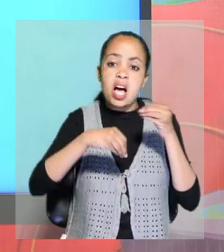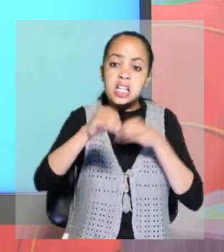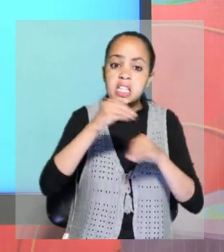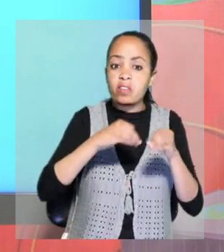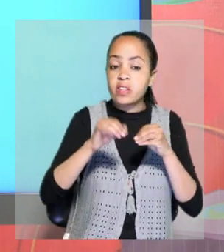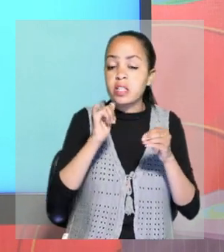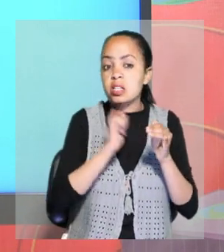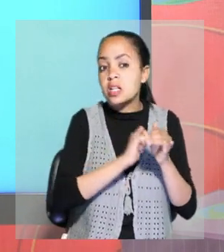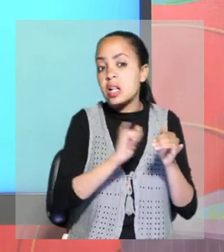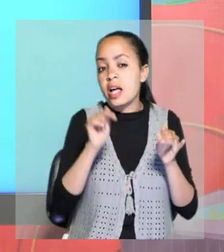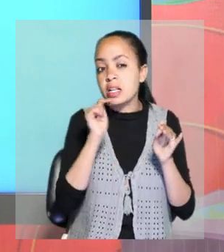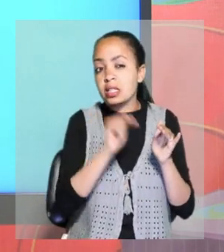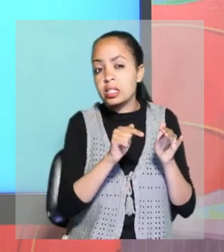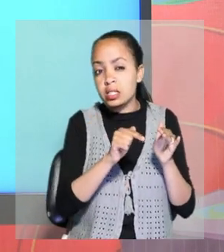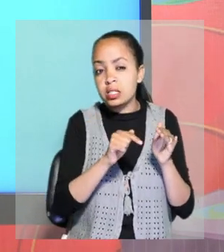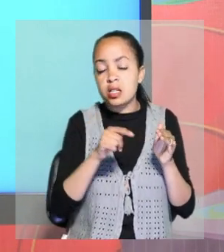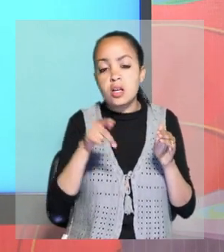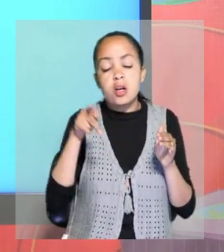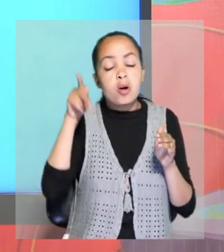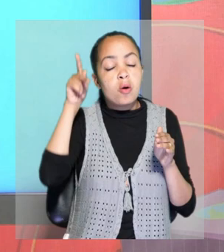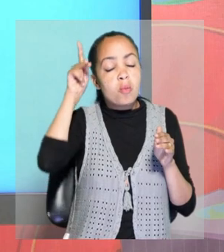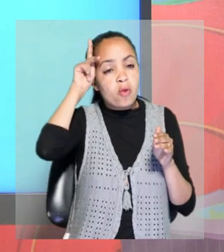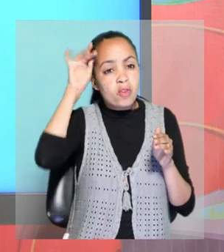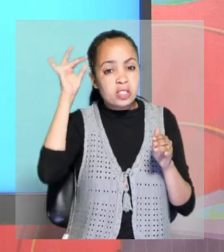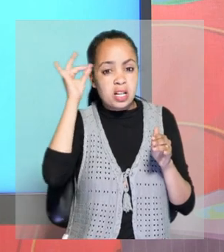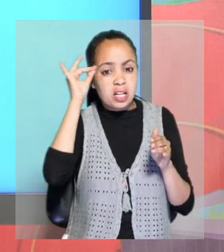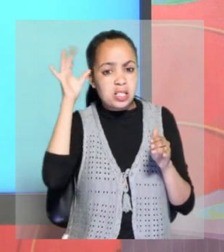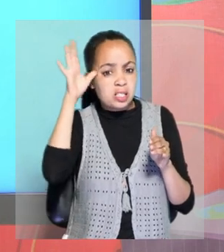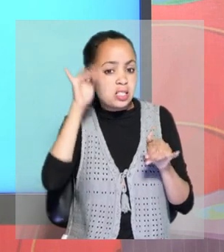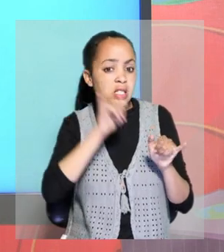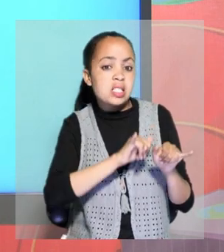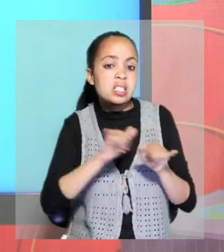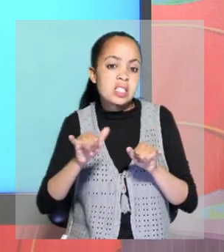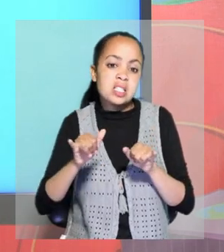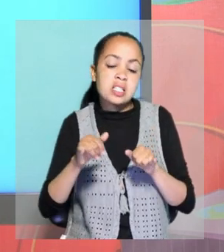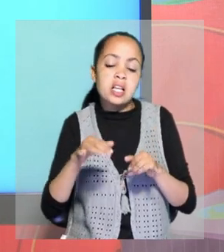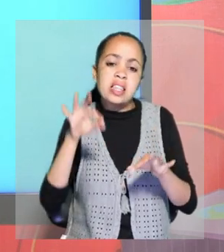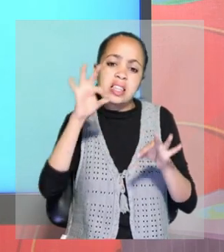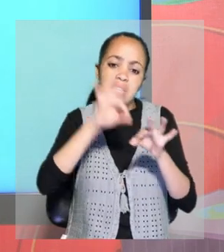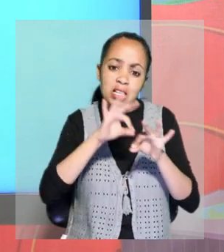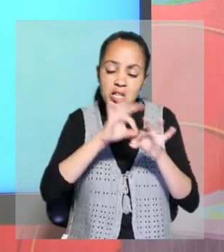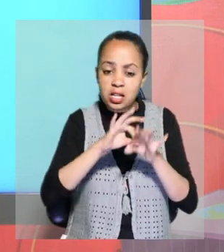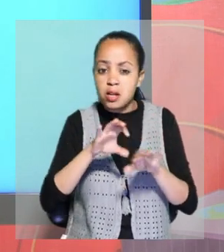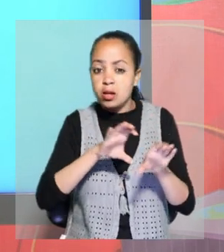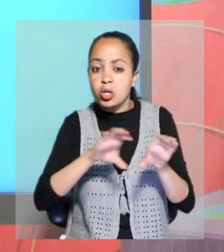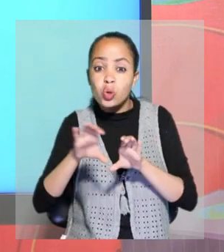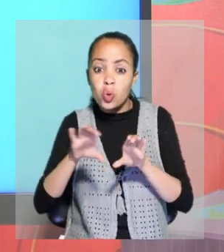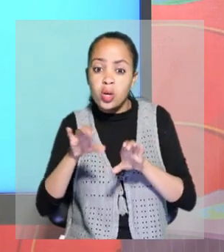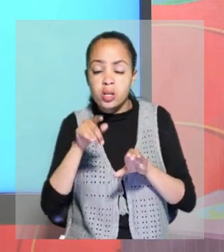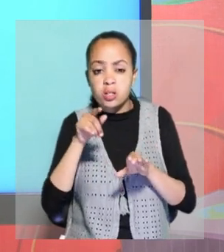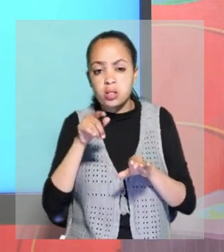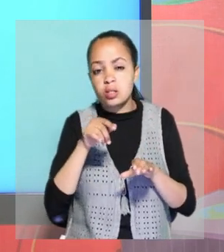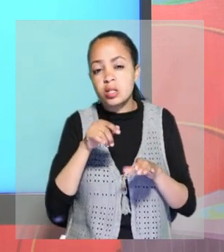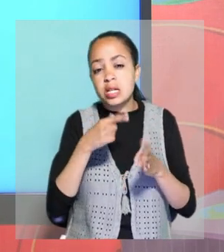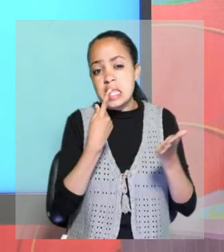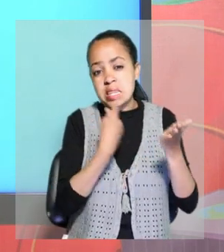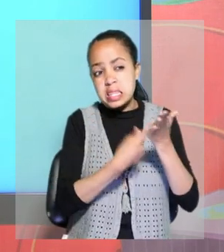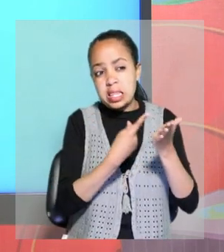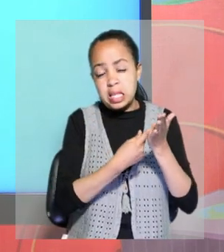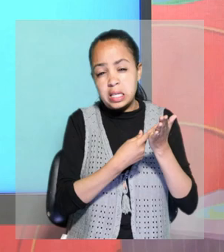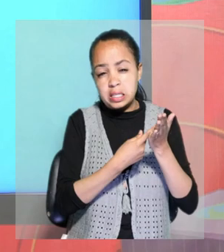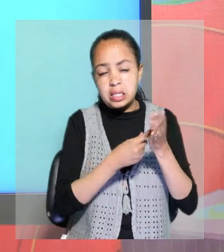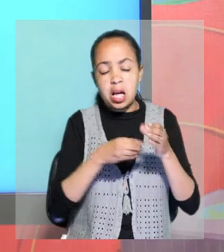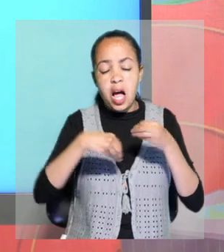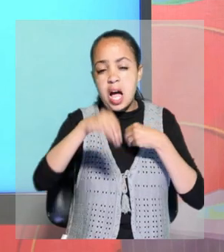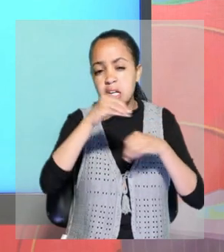that Prosopher Lagasenagash did within their tree propagation area. So, this